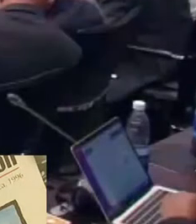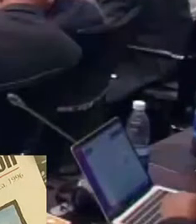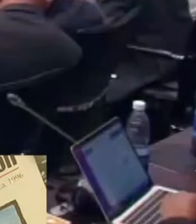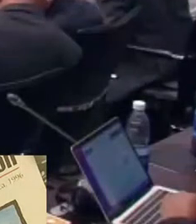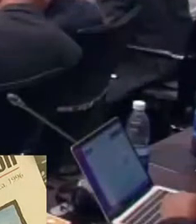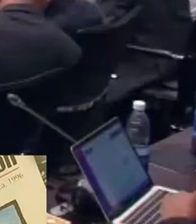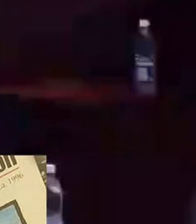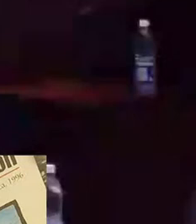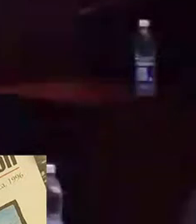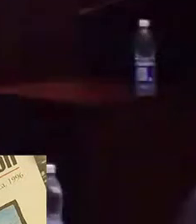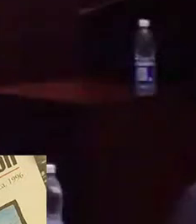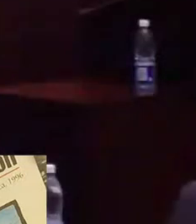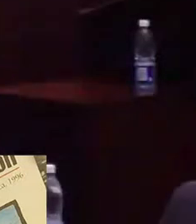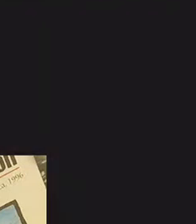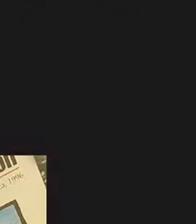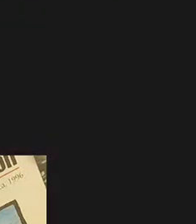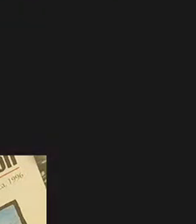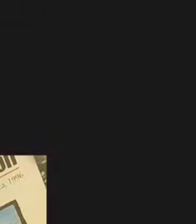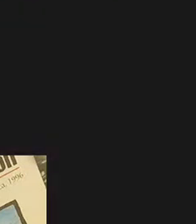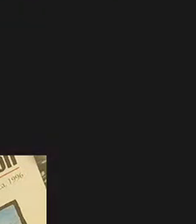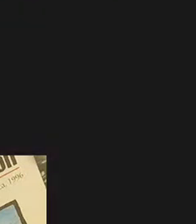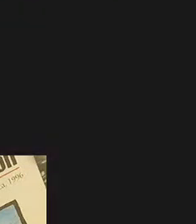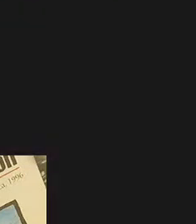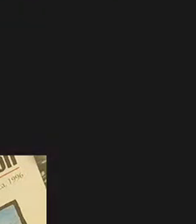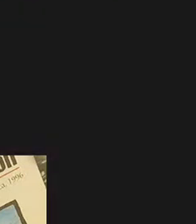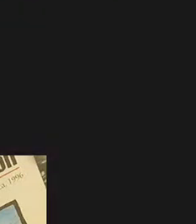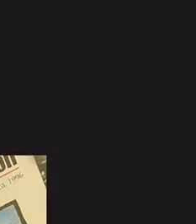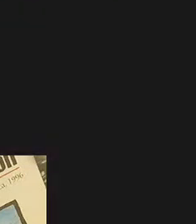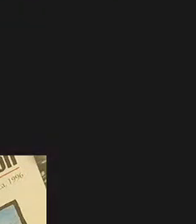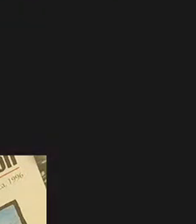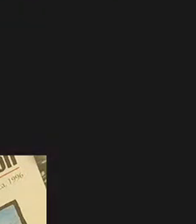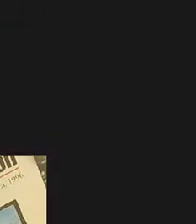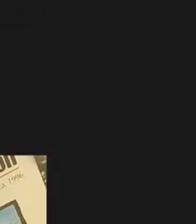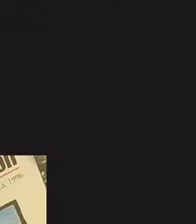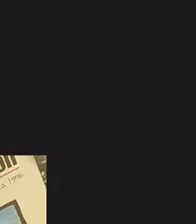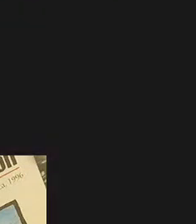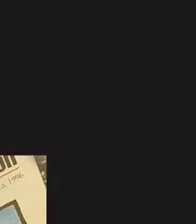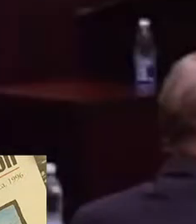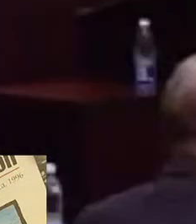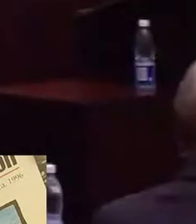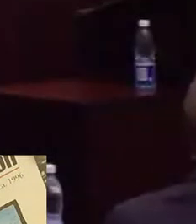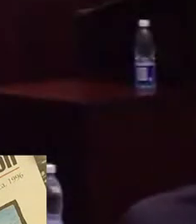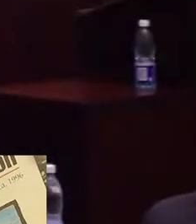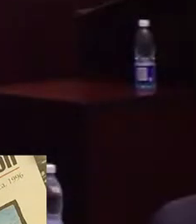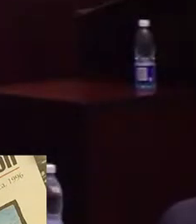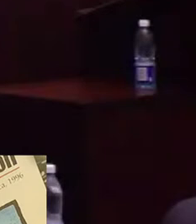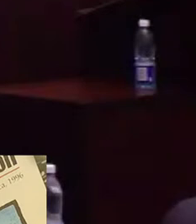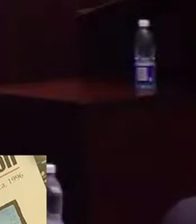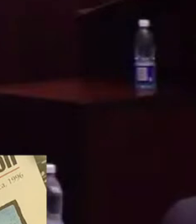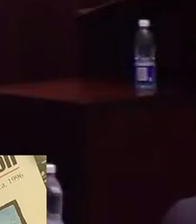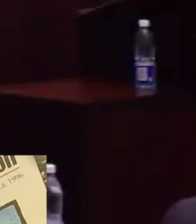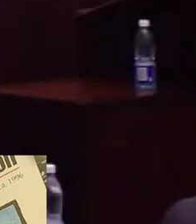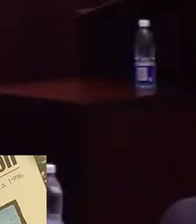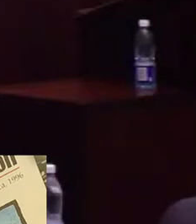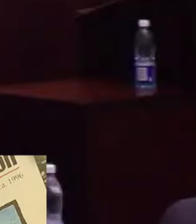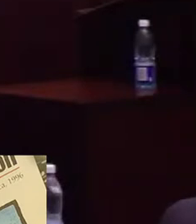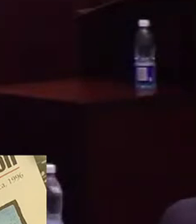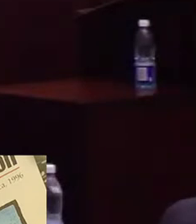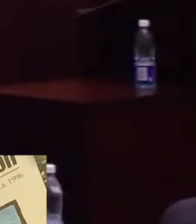The UDM? No declarations, Chair. UDM supports. Thank you. The ATM?